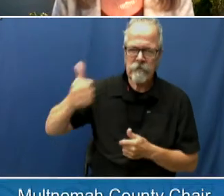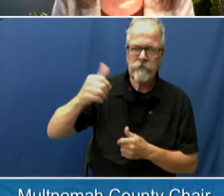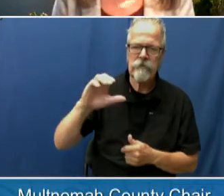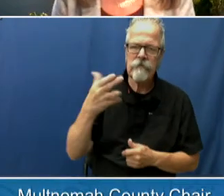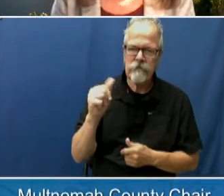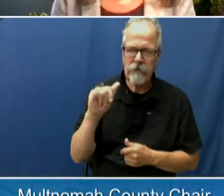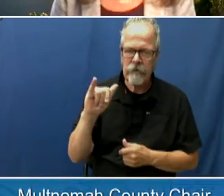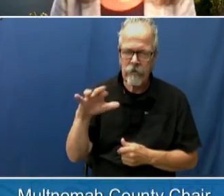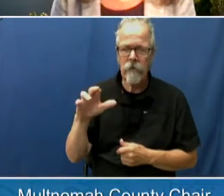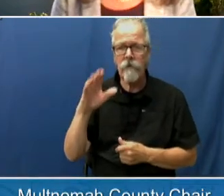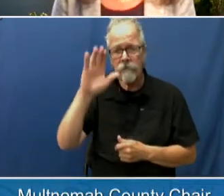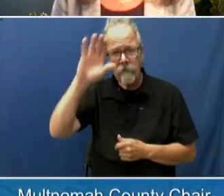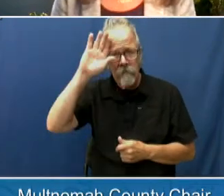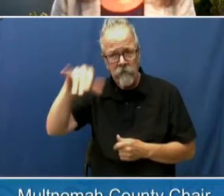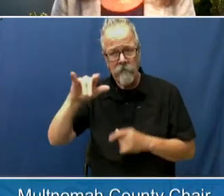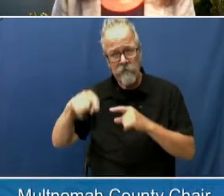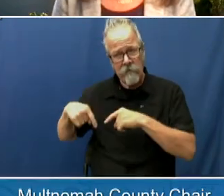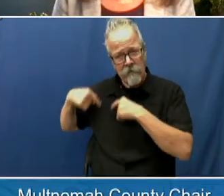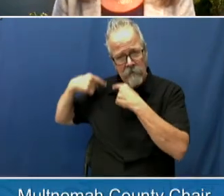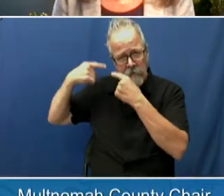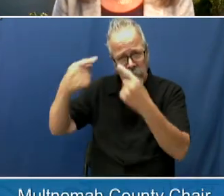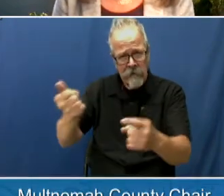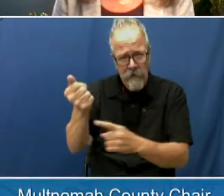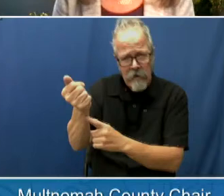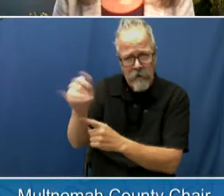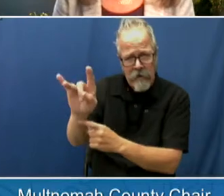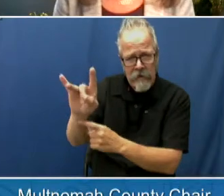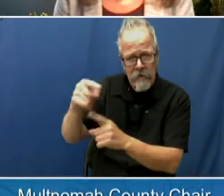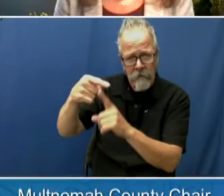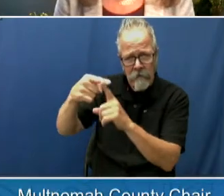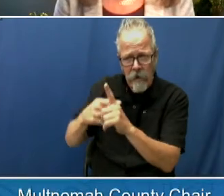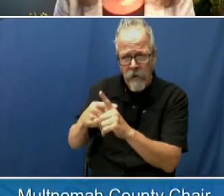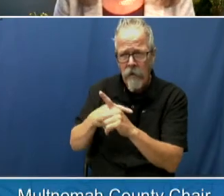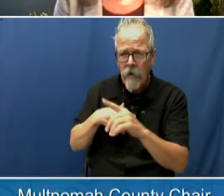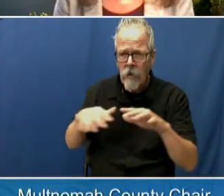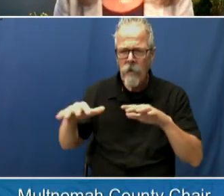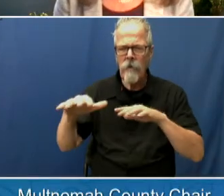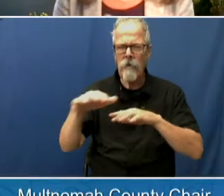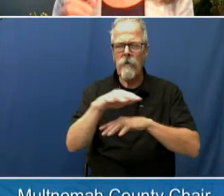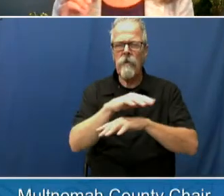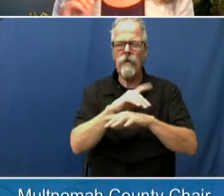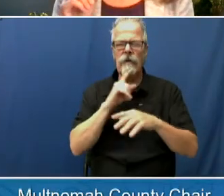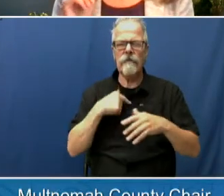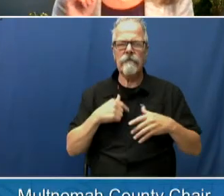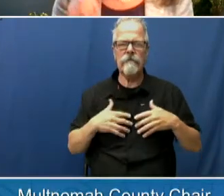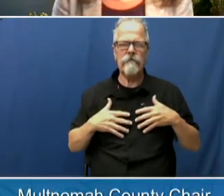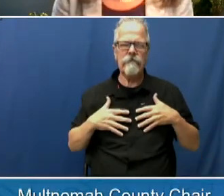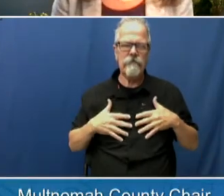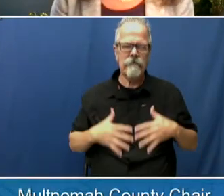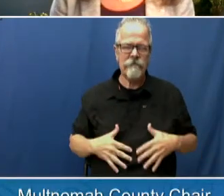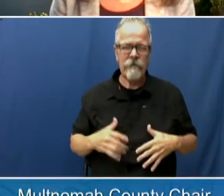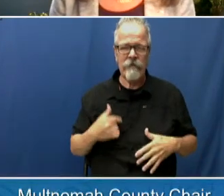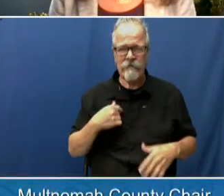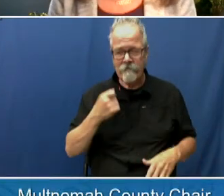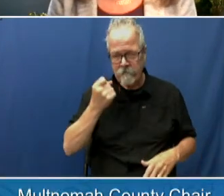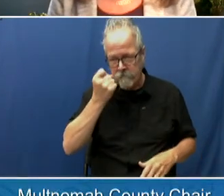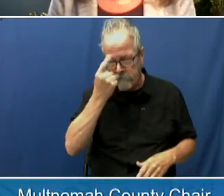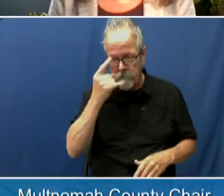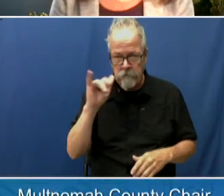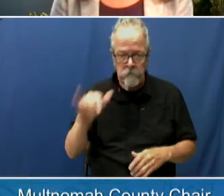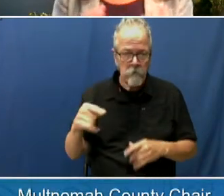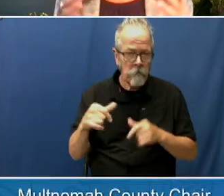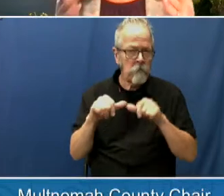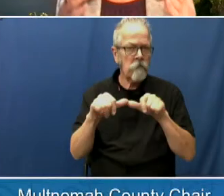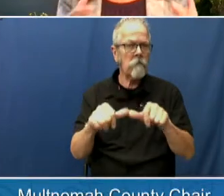months. It's been traumatic and it's been tiring, but it's also been